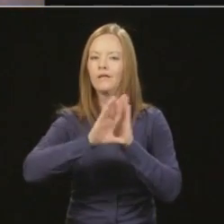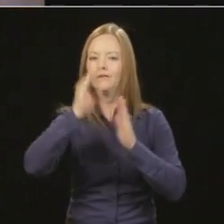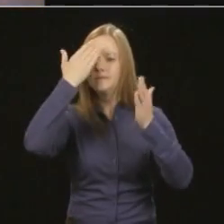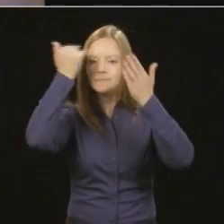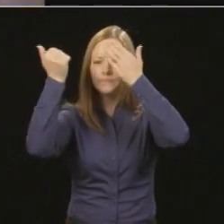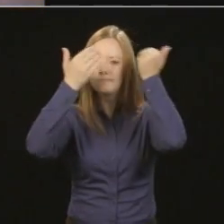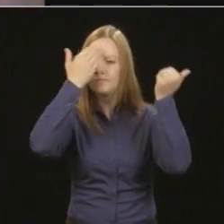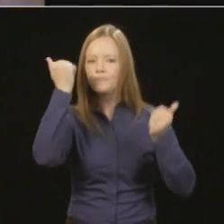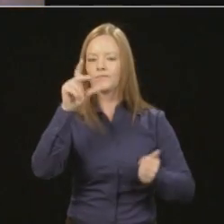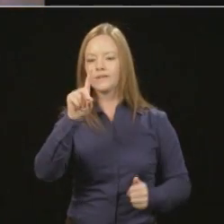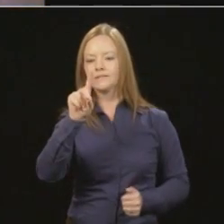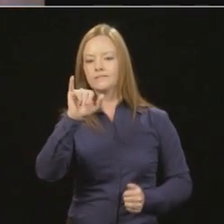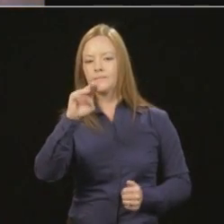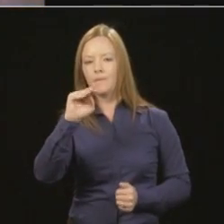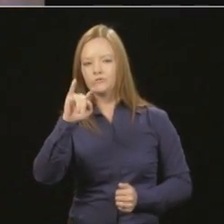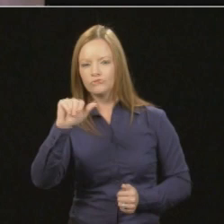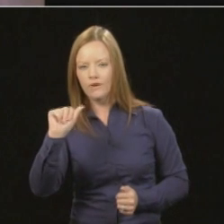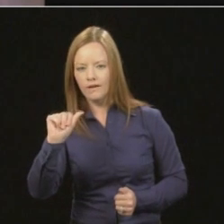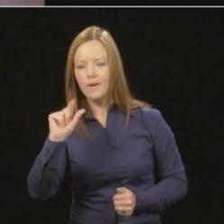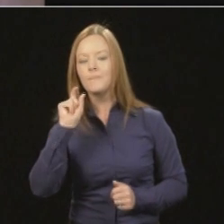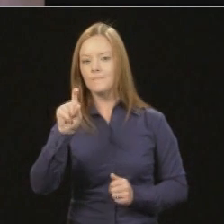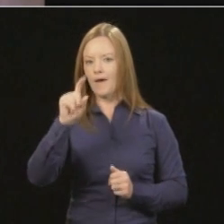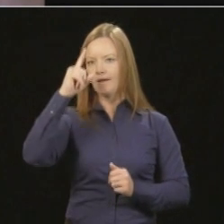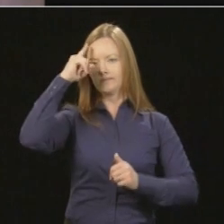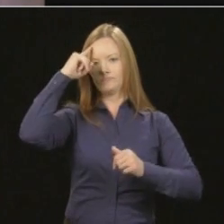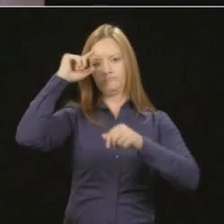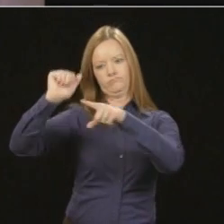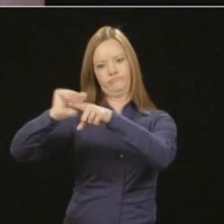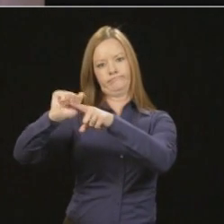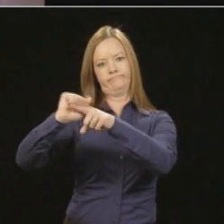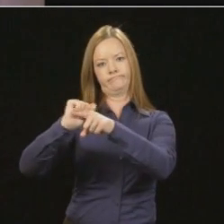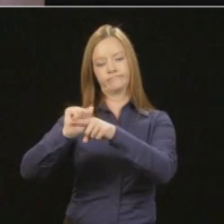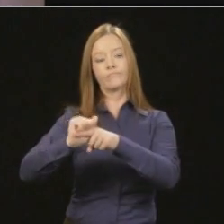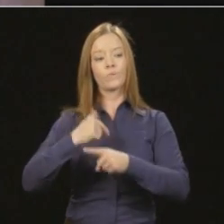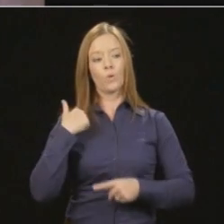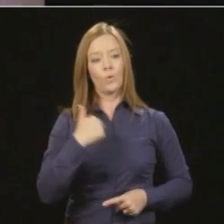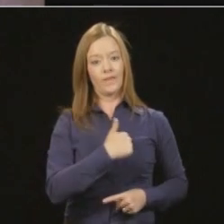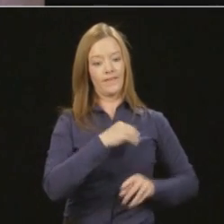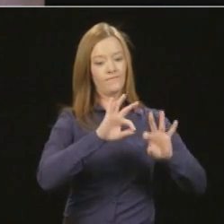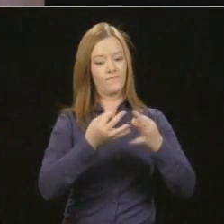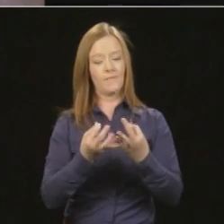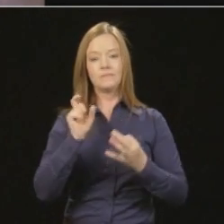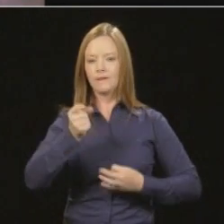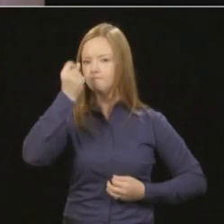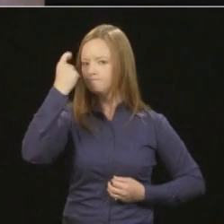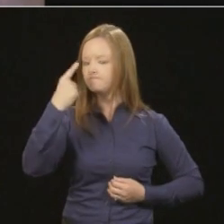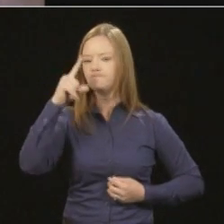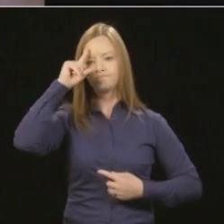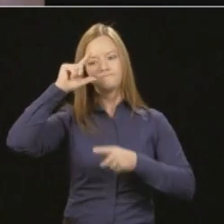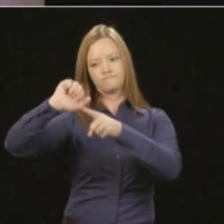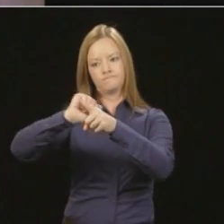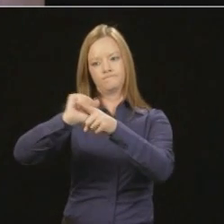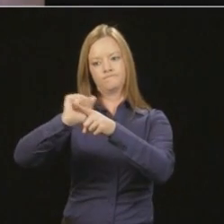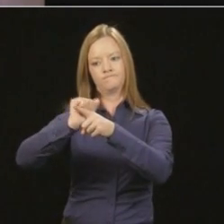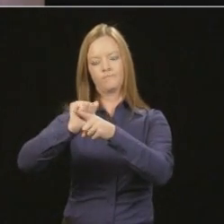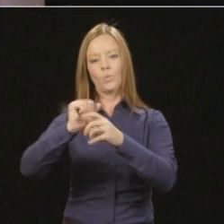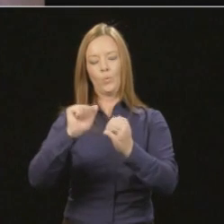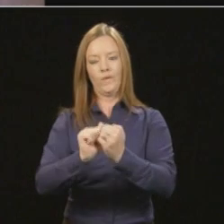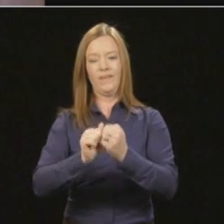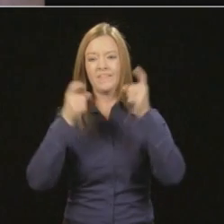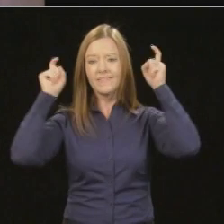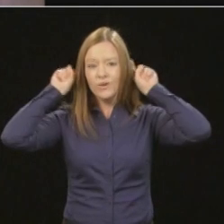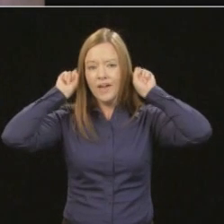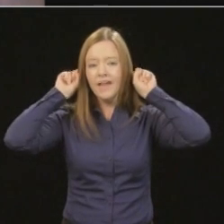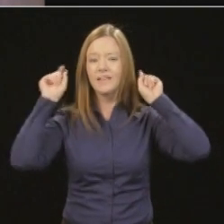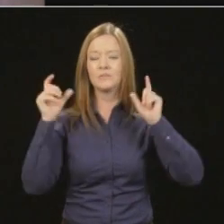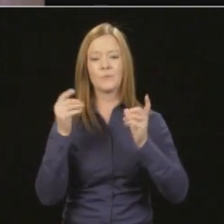exercise our brains. And we and our loved ones need to understand that After exercising our brains with enhanced hearing